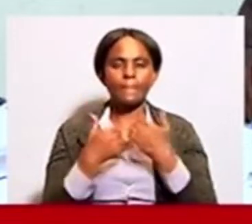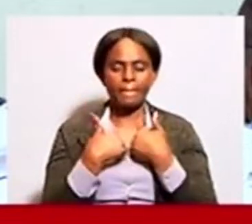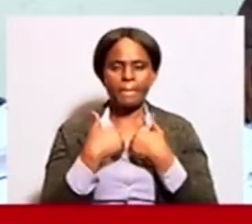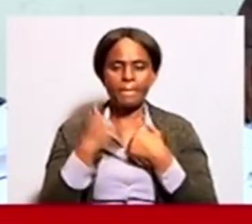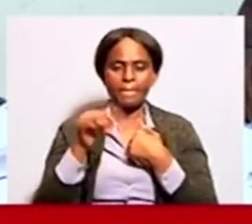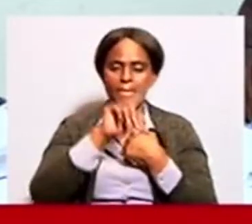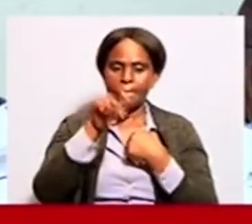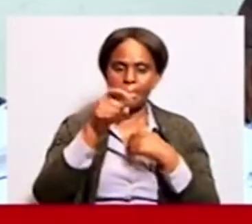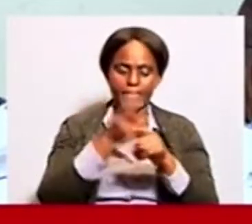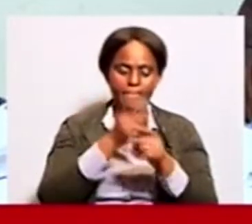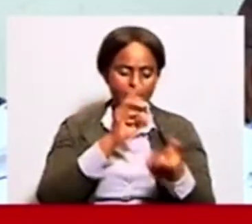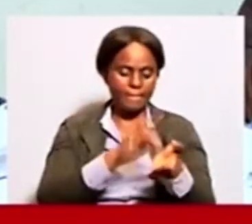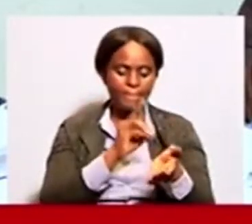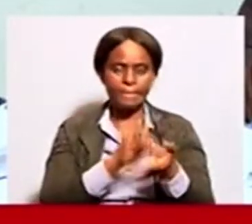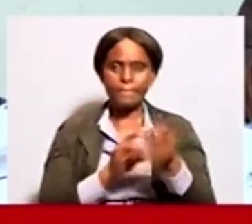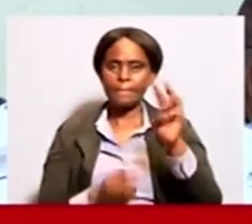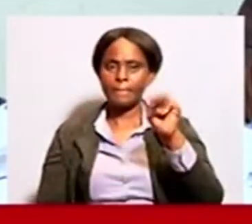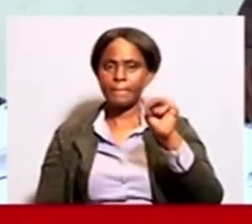from Dr. Mwanza.